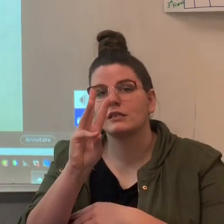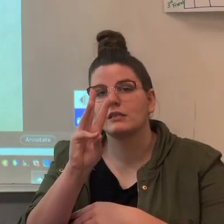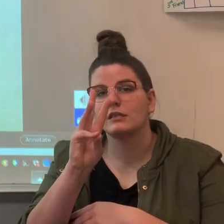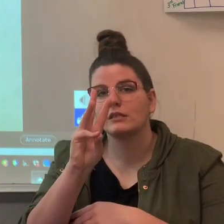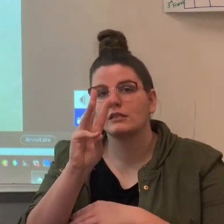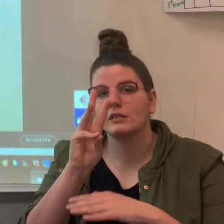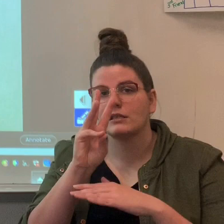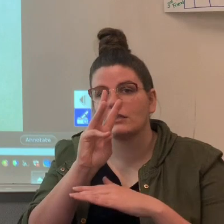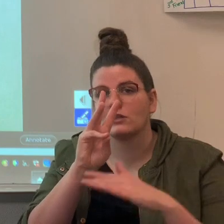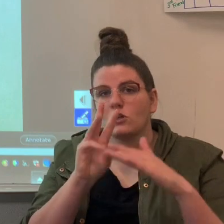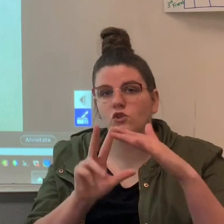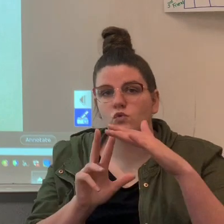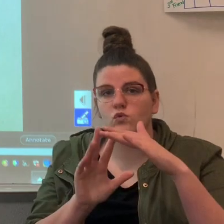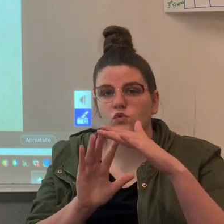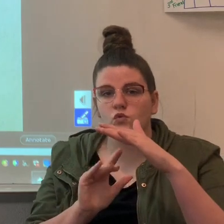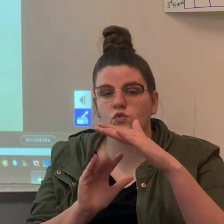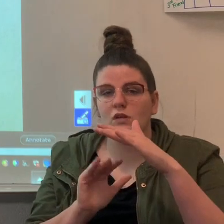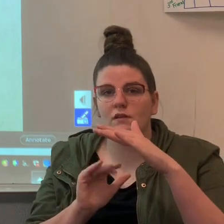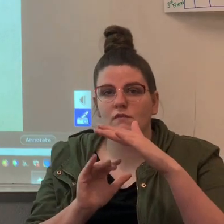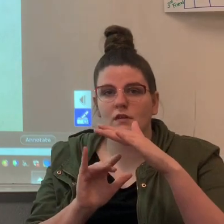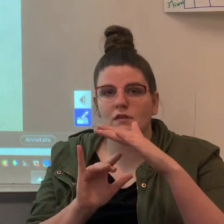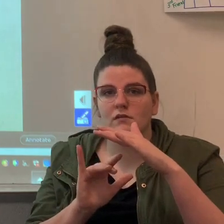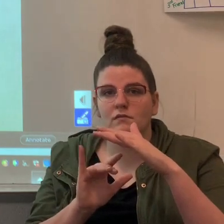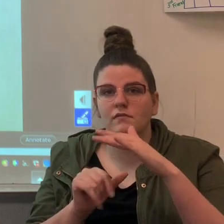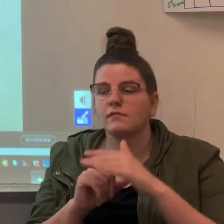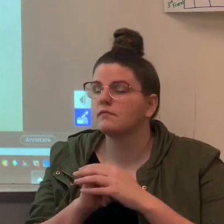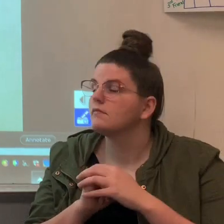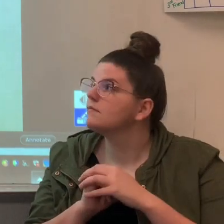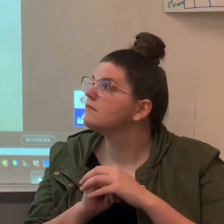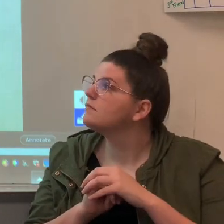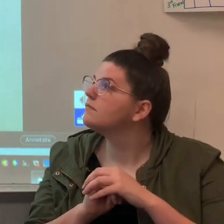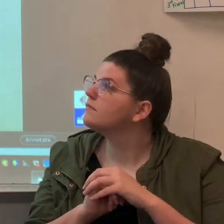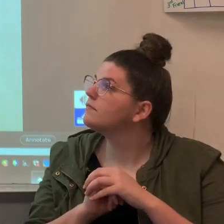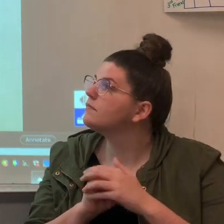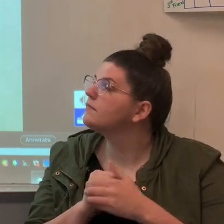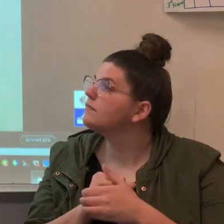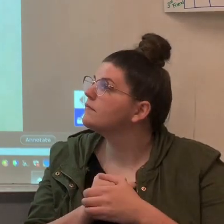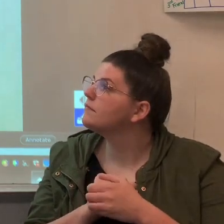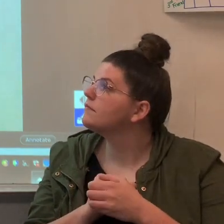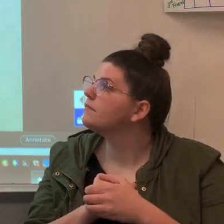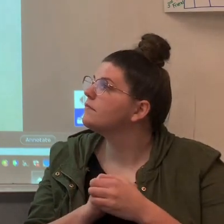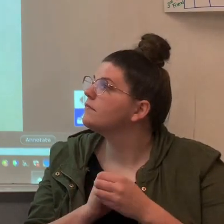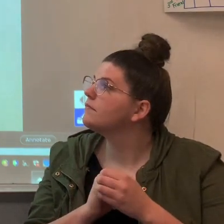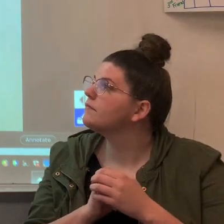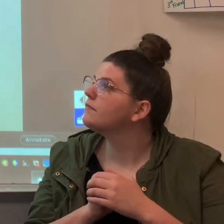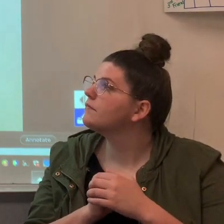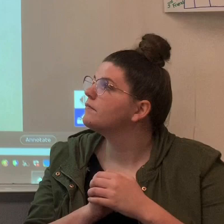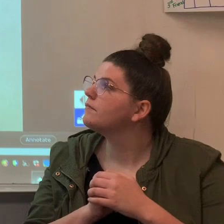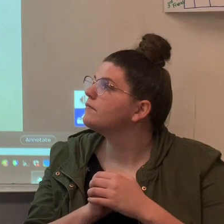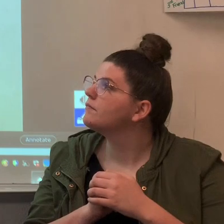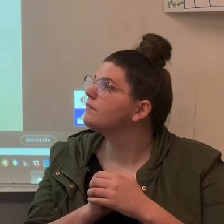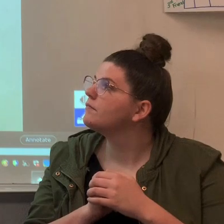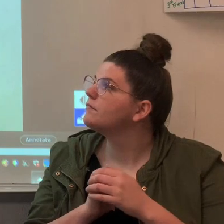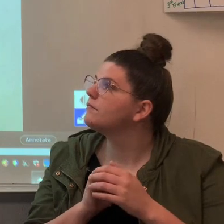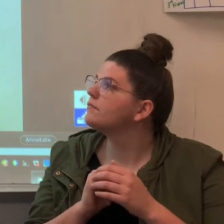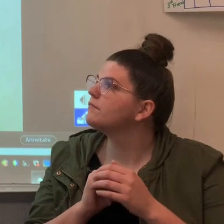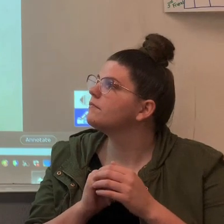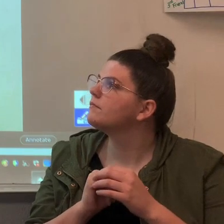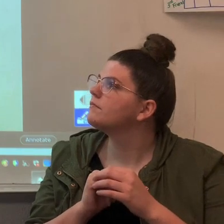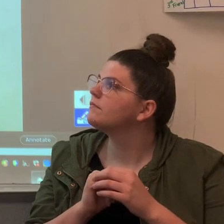6/25. So it is 6/25. And that would be